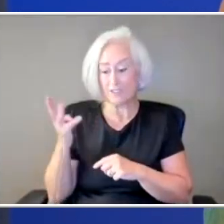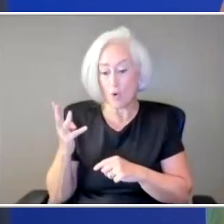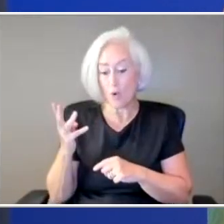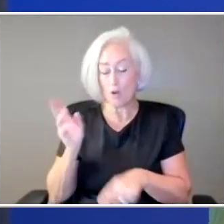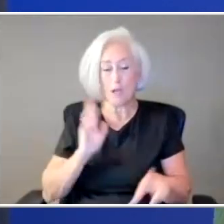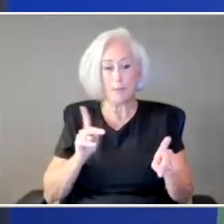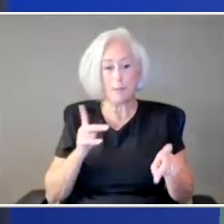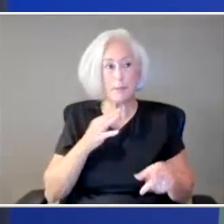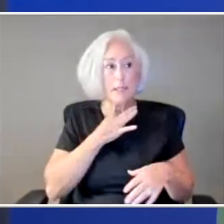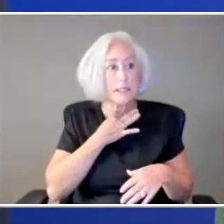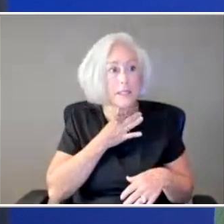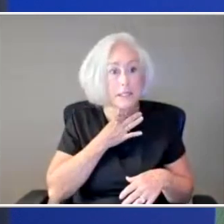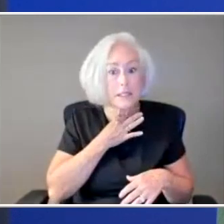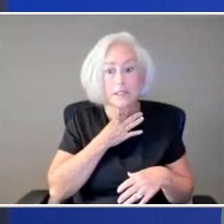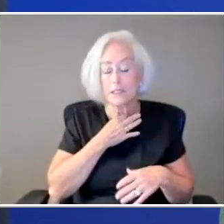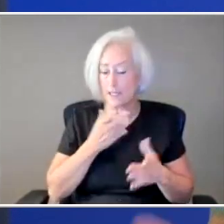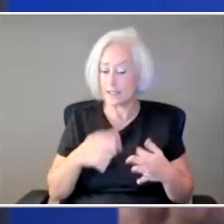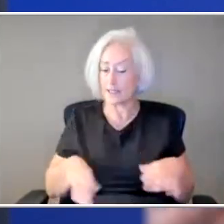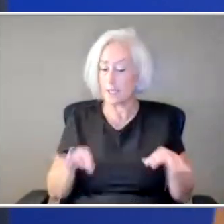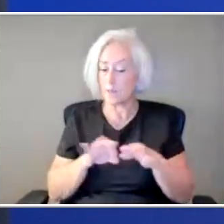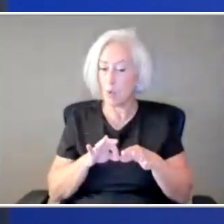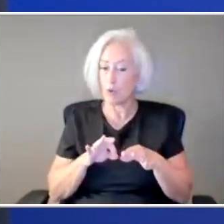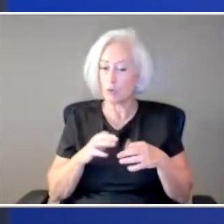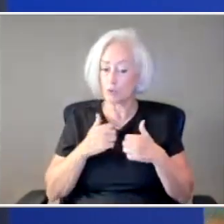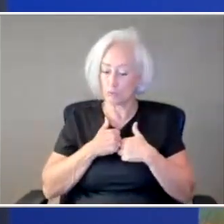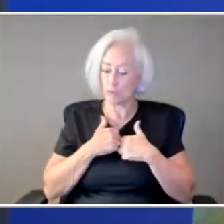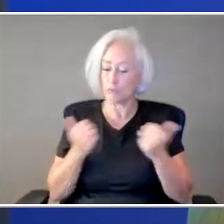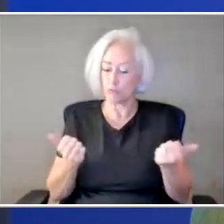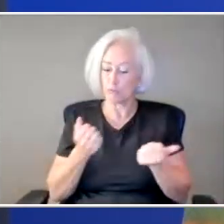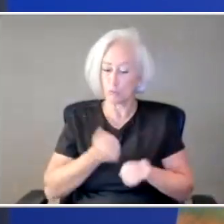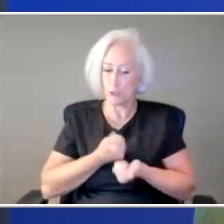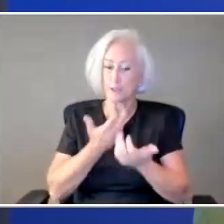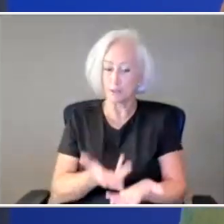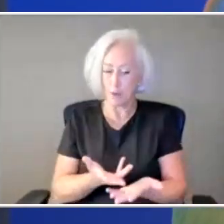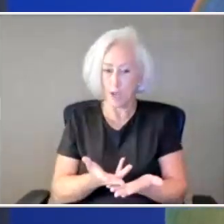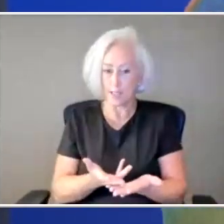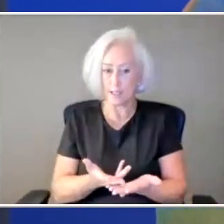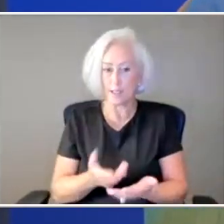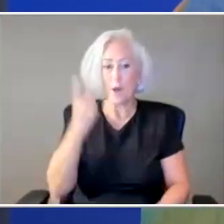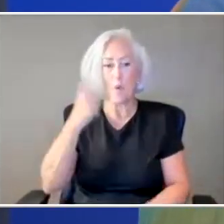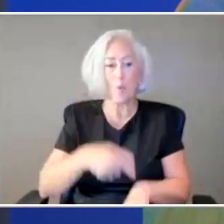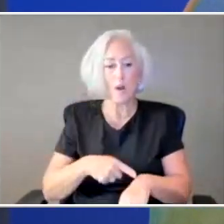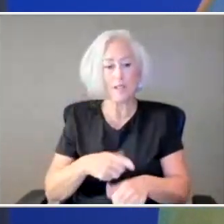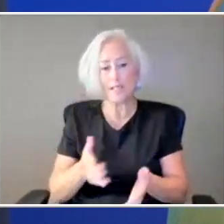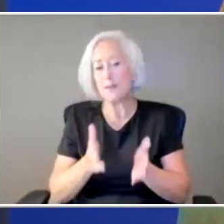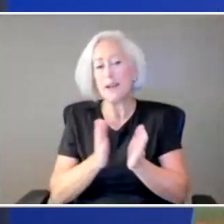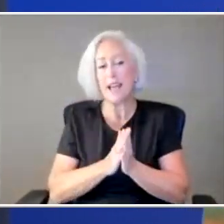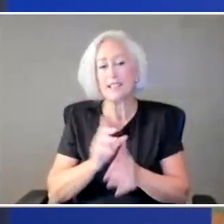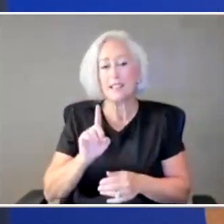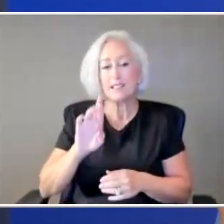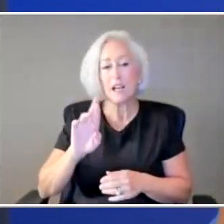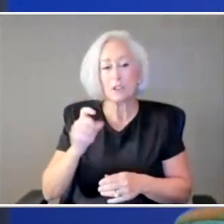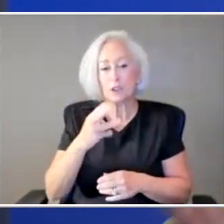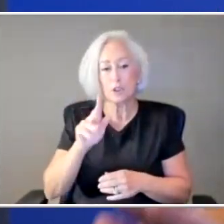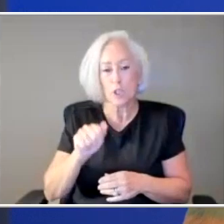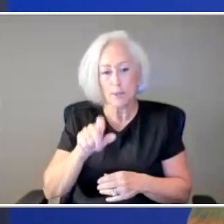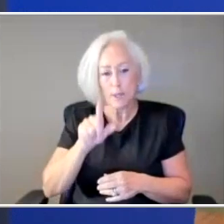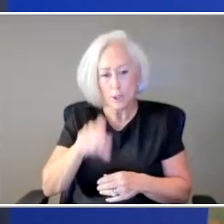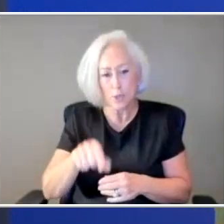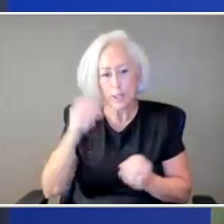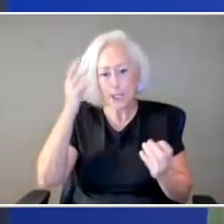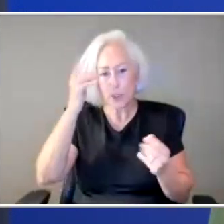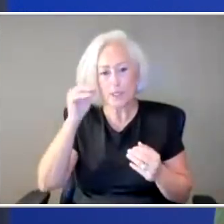important to be open that I even asked Dr. Sharma at one point, do we need to consider a hospice treatment? Oh,